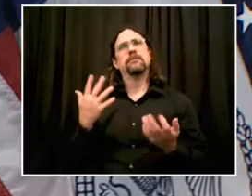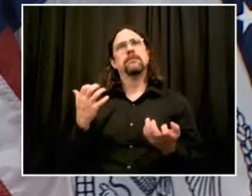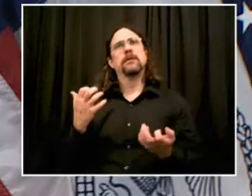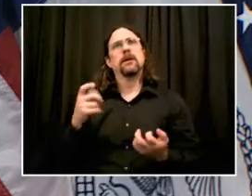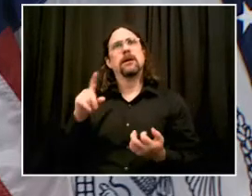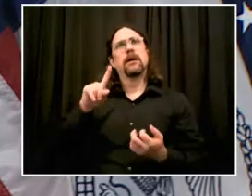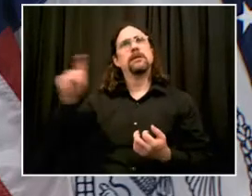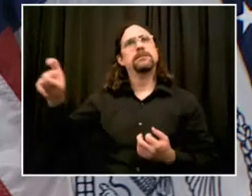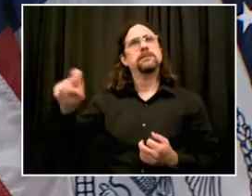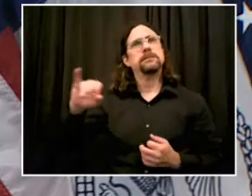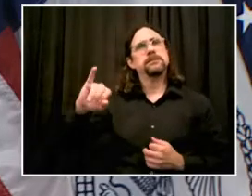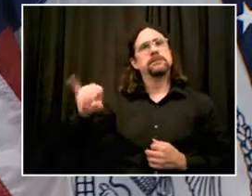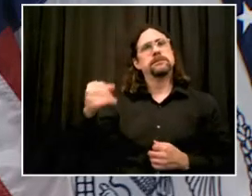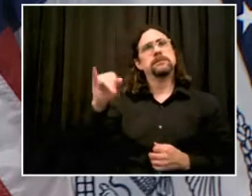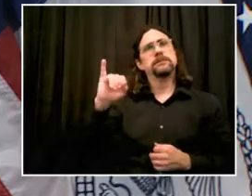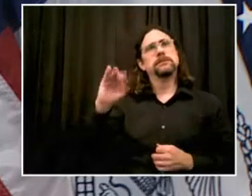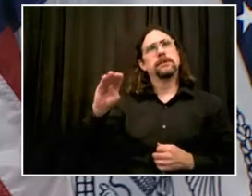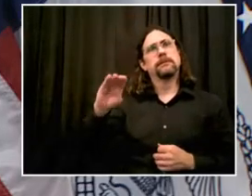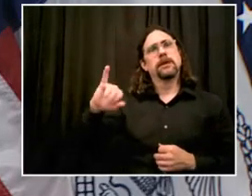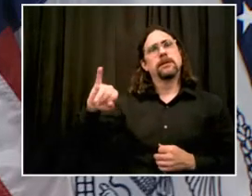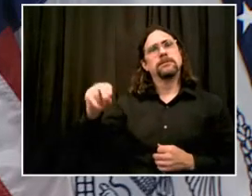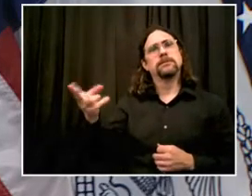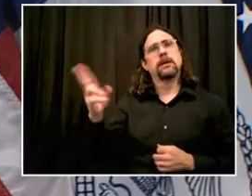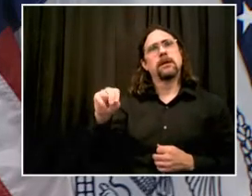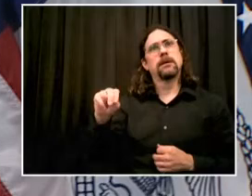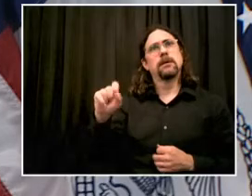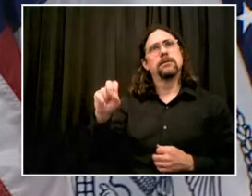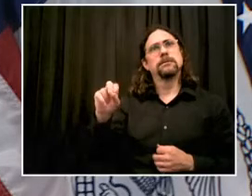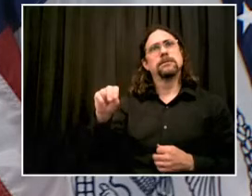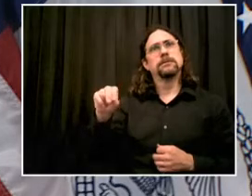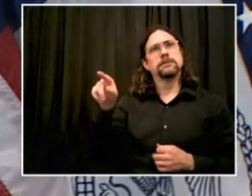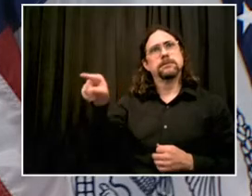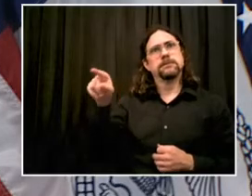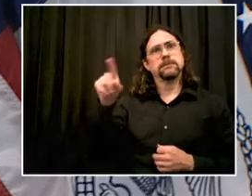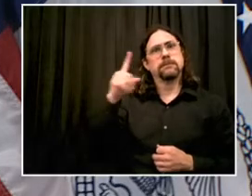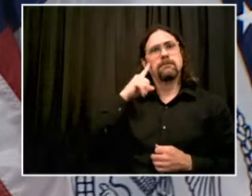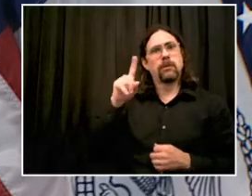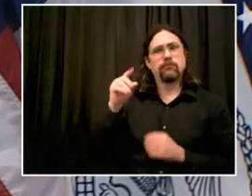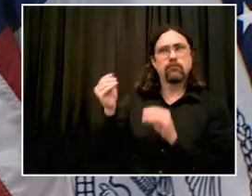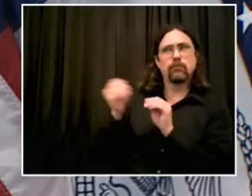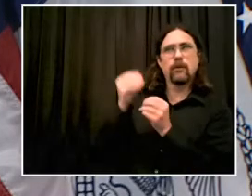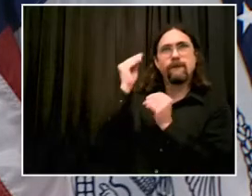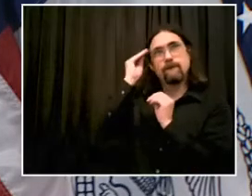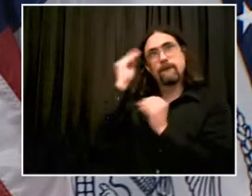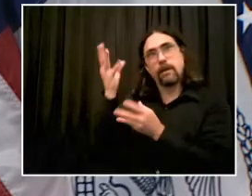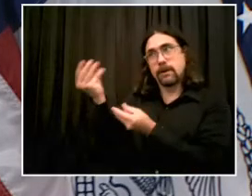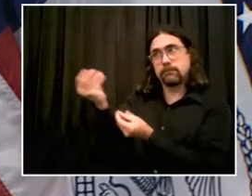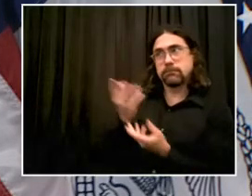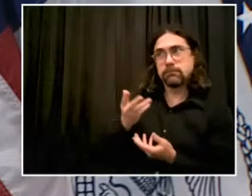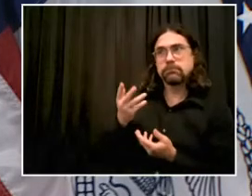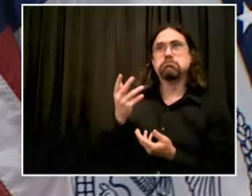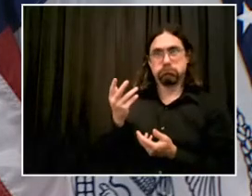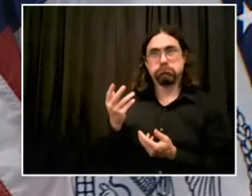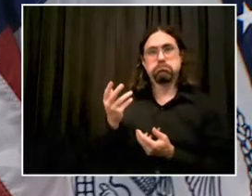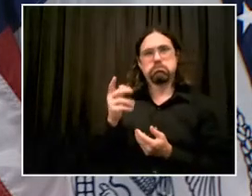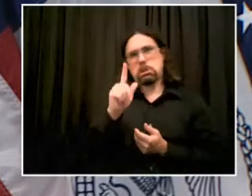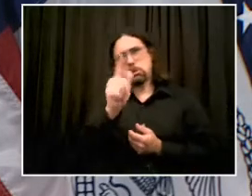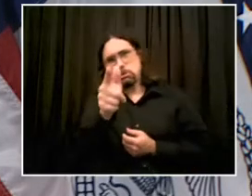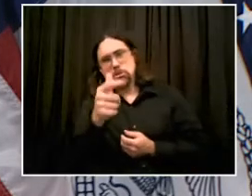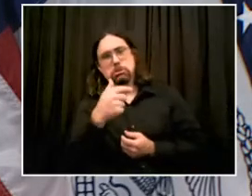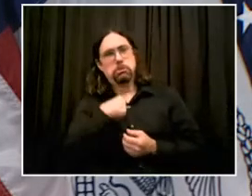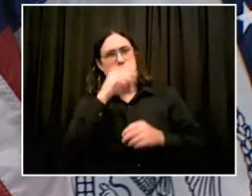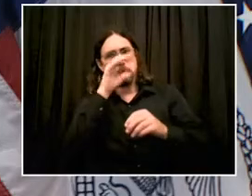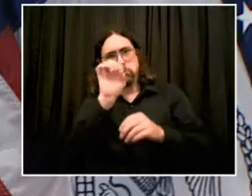process and individual rights and our obvious need to get this going. So we'll have an update on that soon. But I think there's a